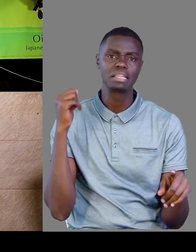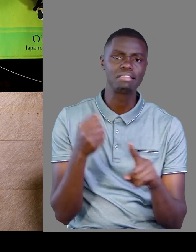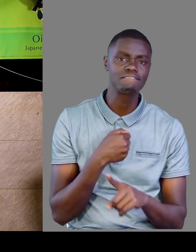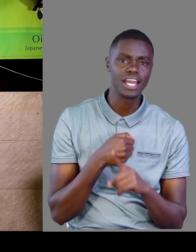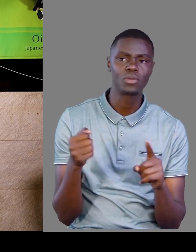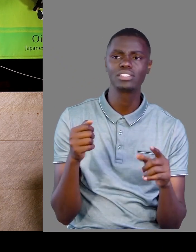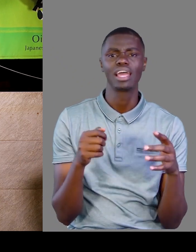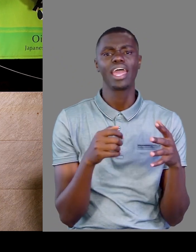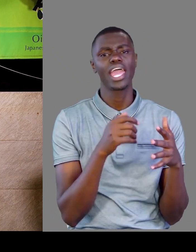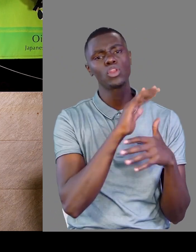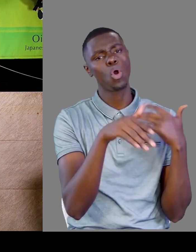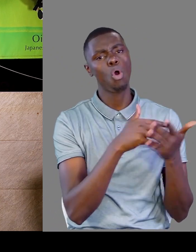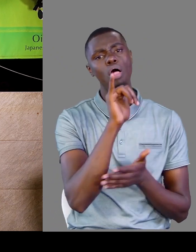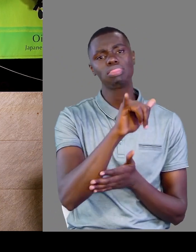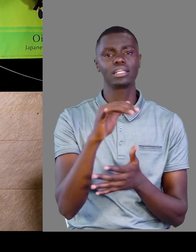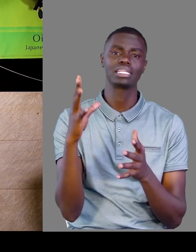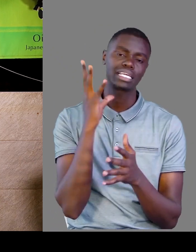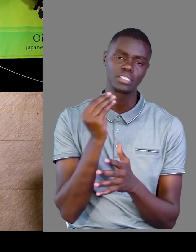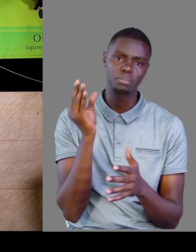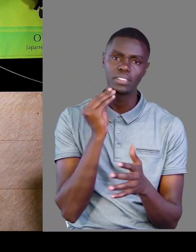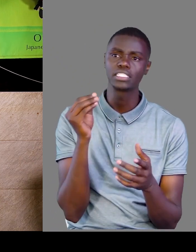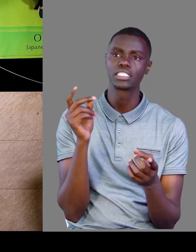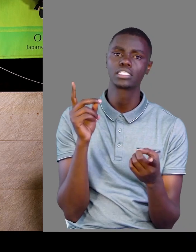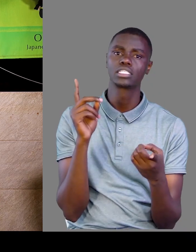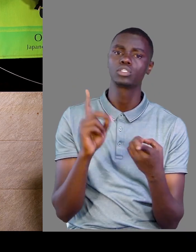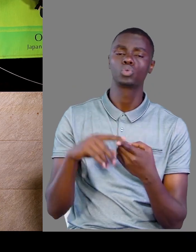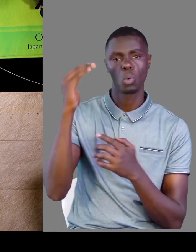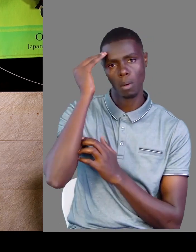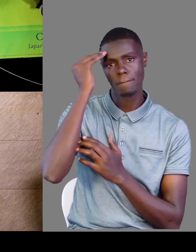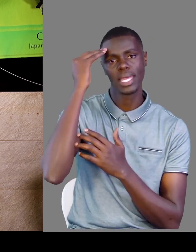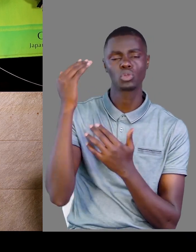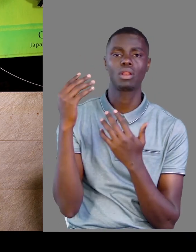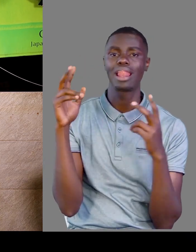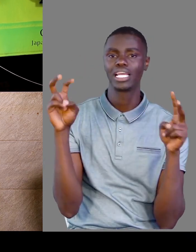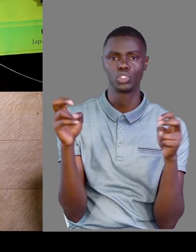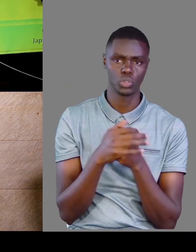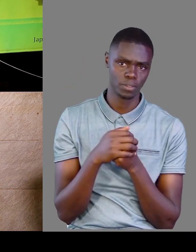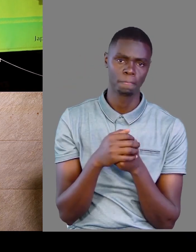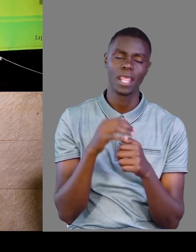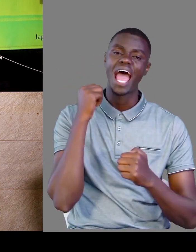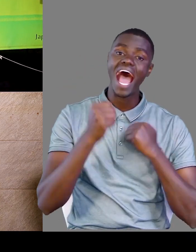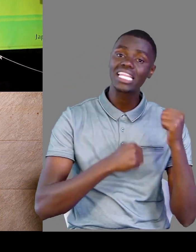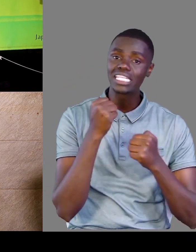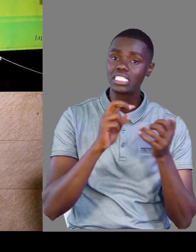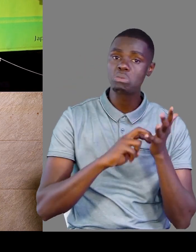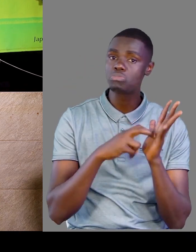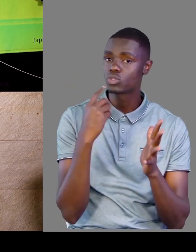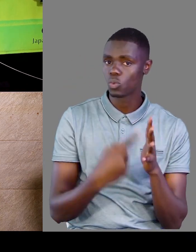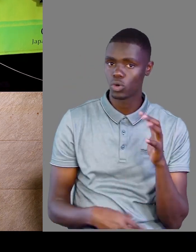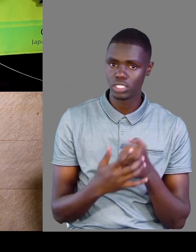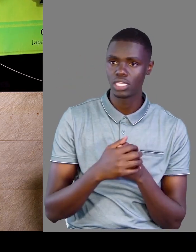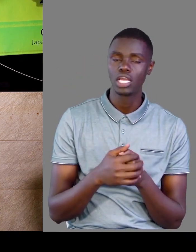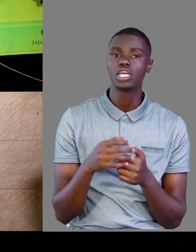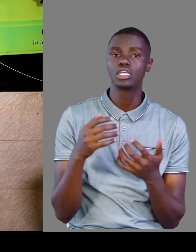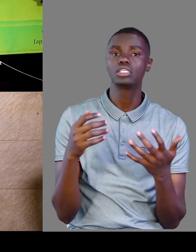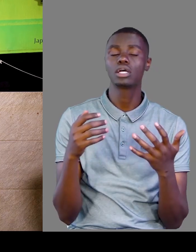violence, and all of that has related to very many mental issues. Apart from that, being an athlete, it means that you